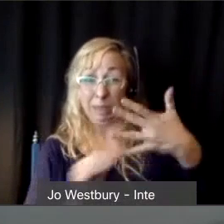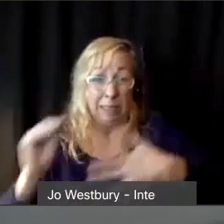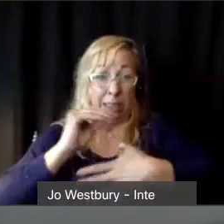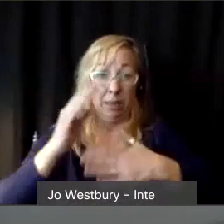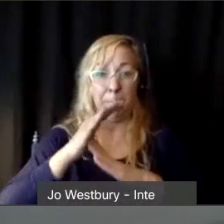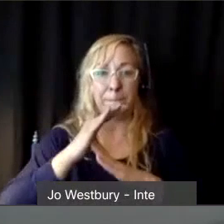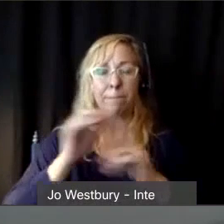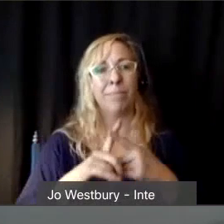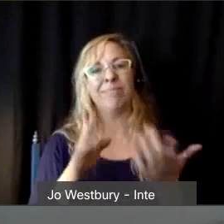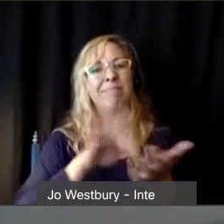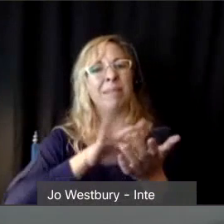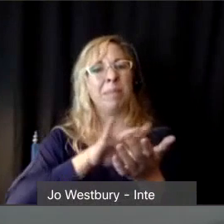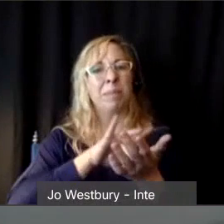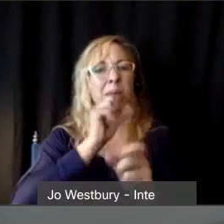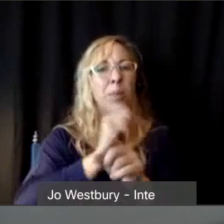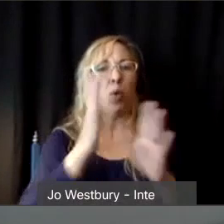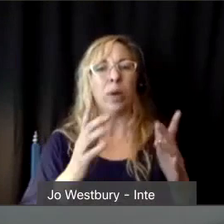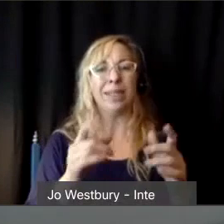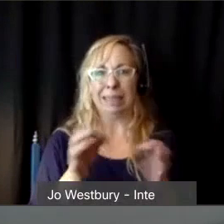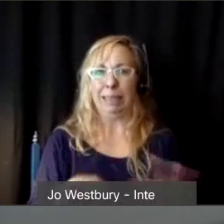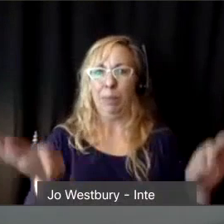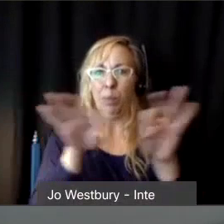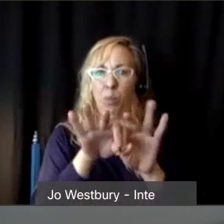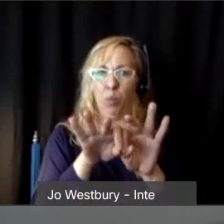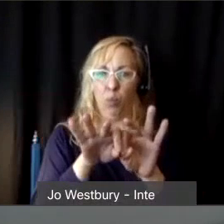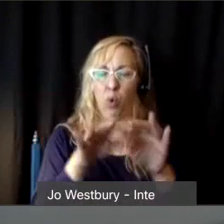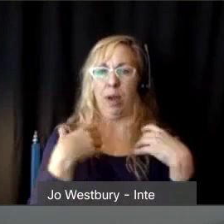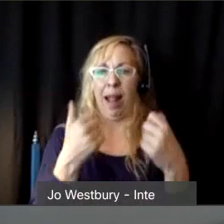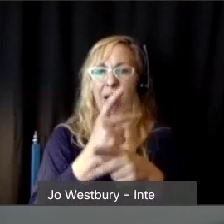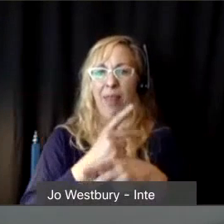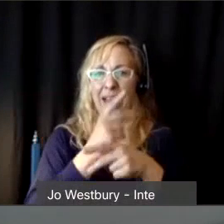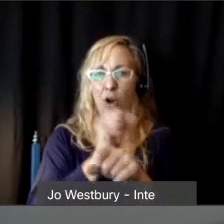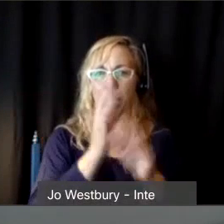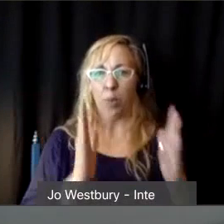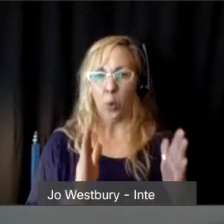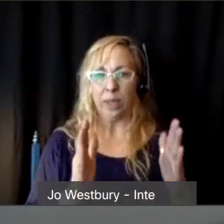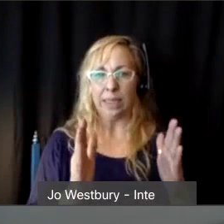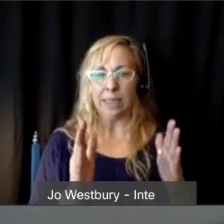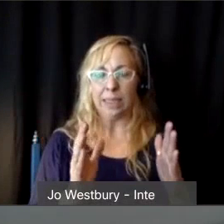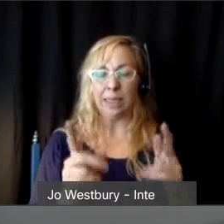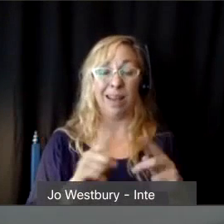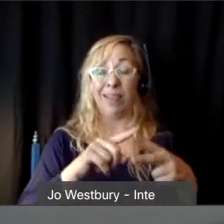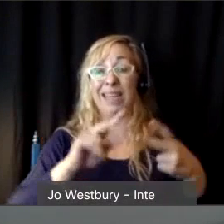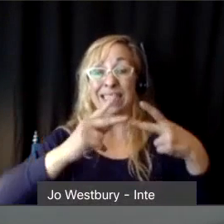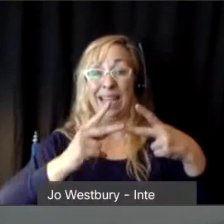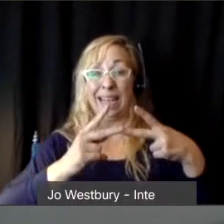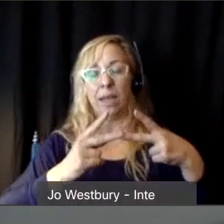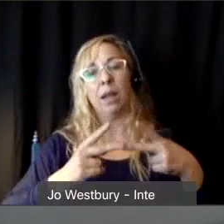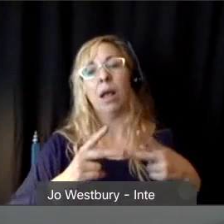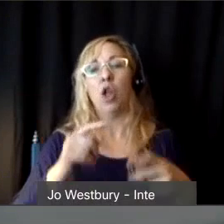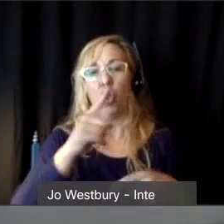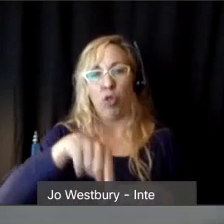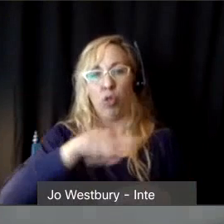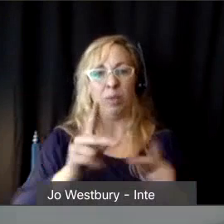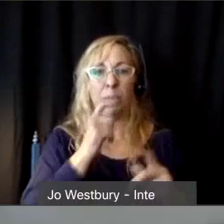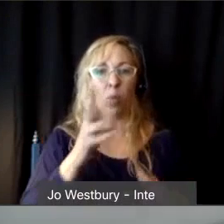essential healthcare employees. And then after that, it is people who are at highest risk. And so this is one